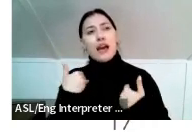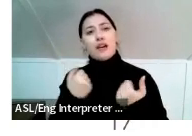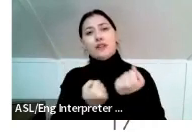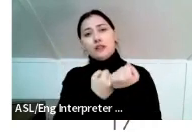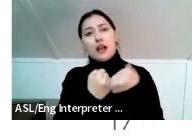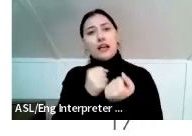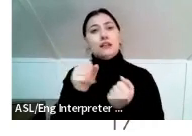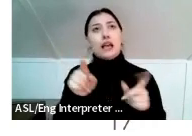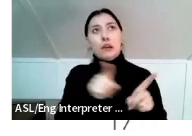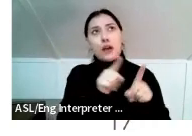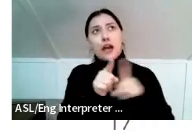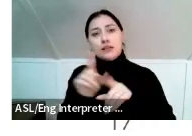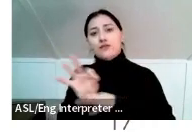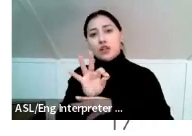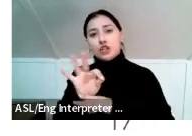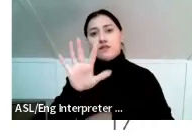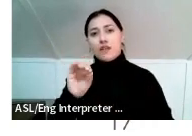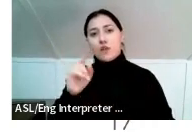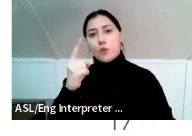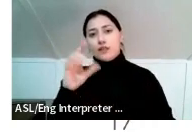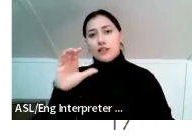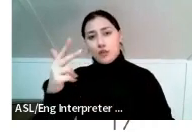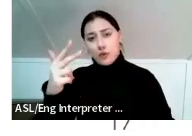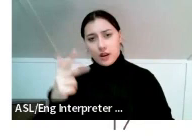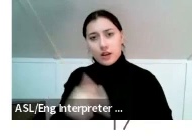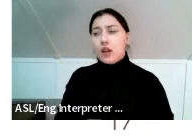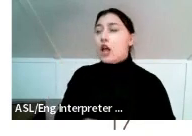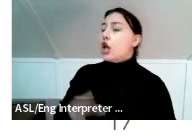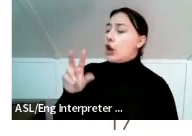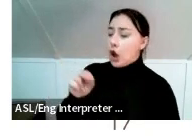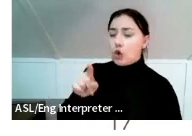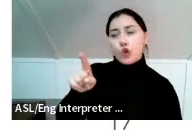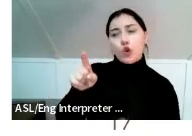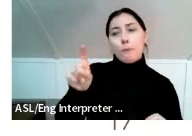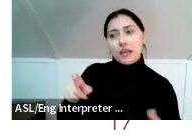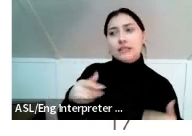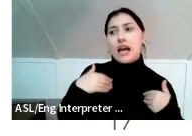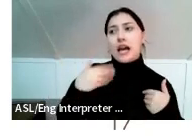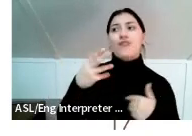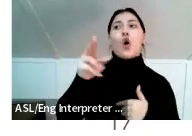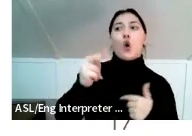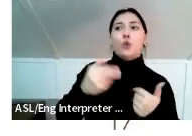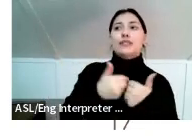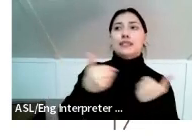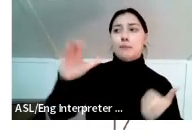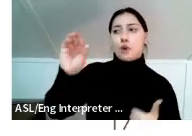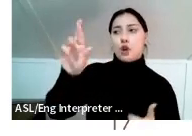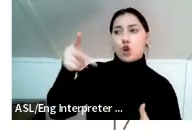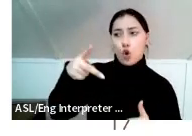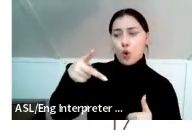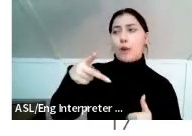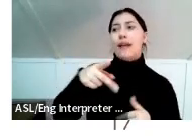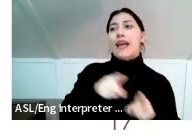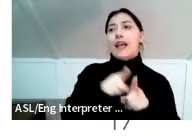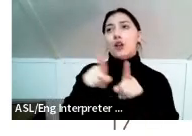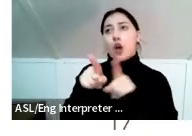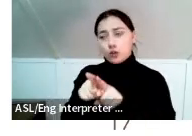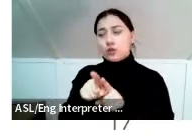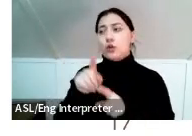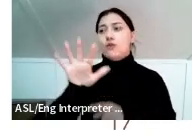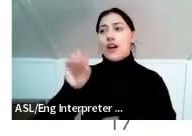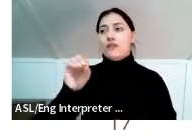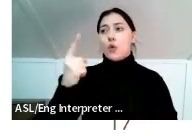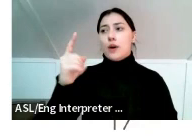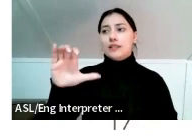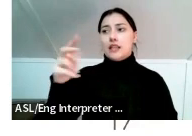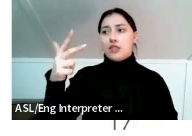eligible? No, an organization does have to have its own incorporation and its own 501c3 status.